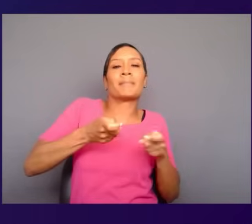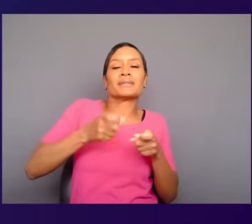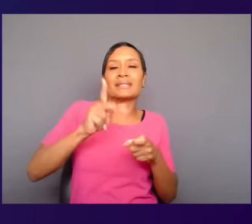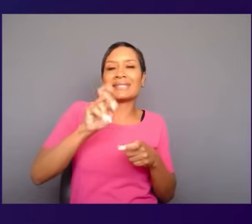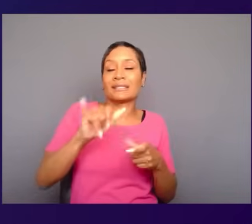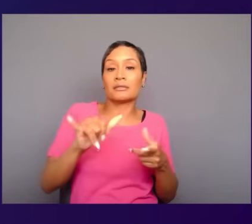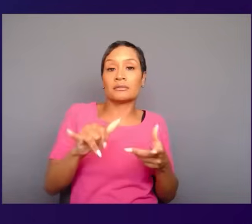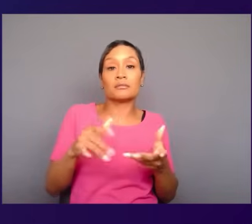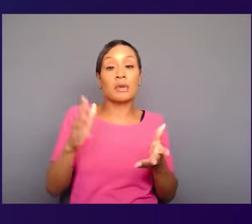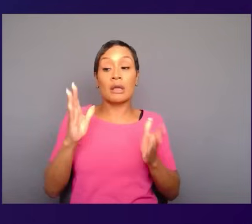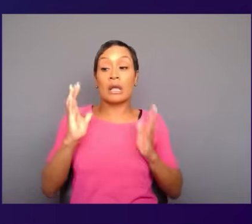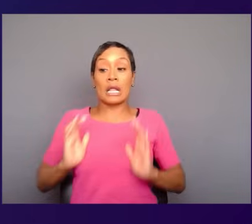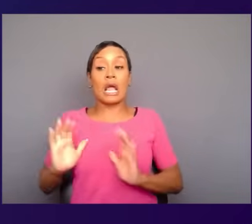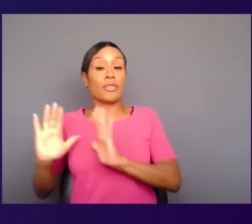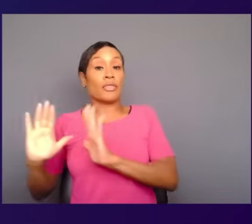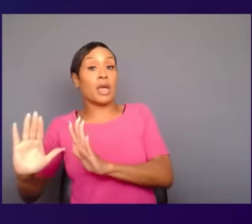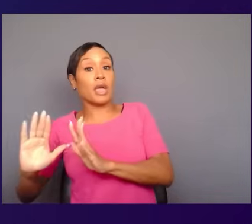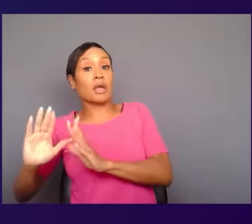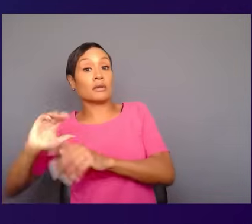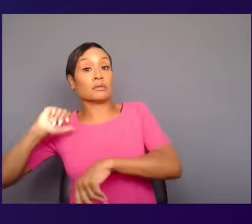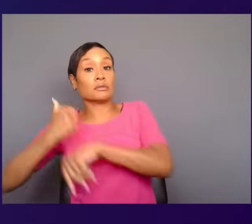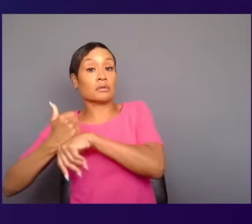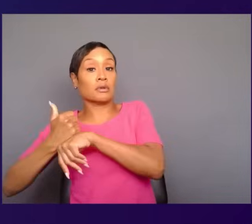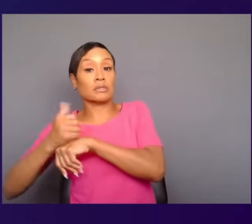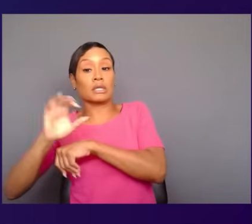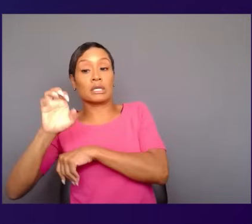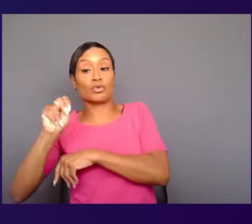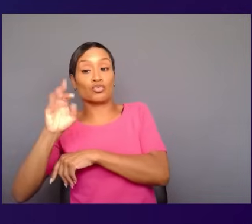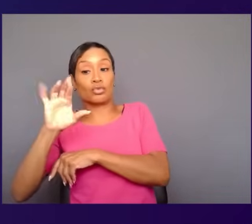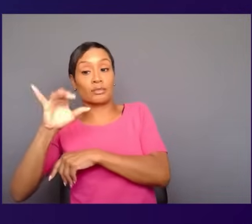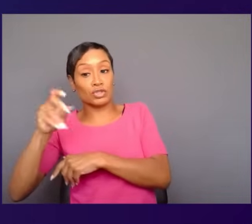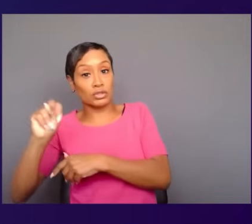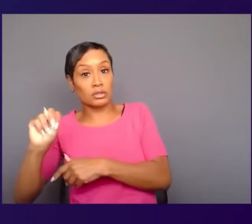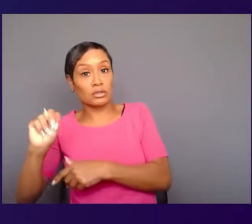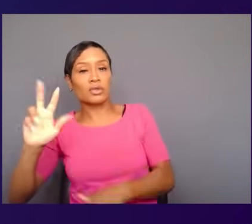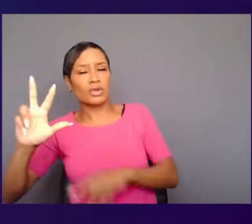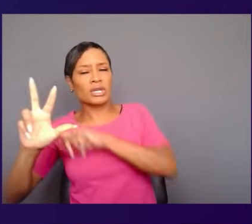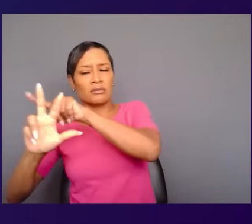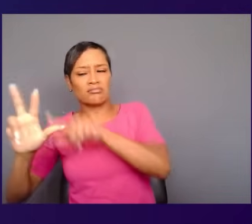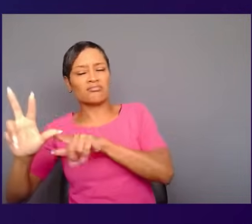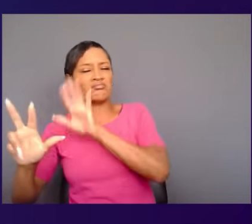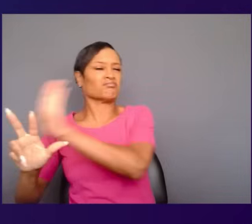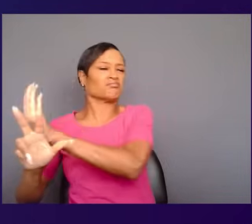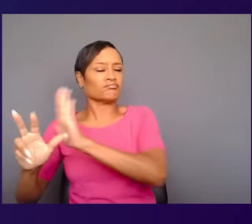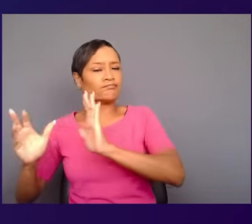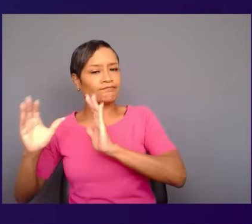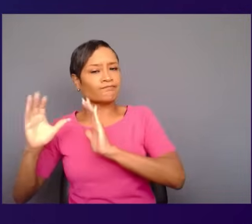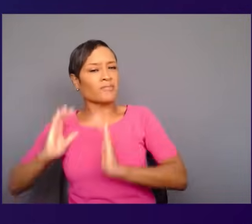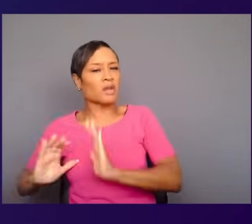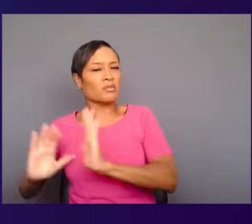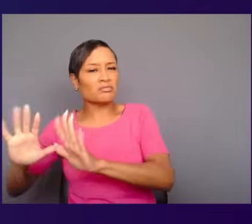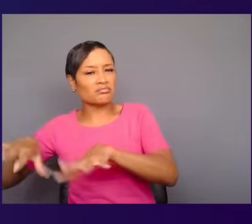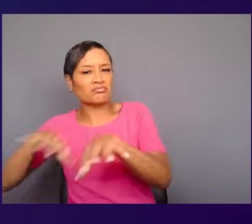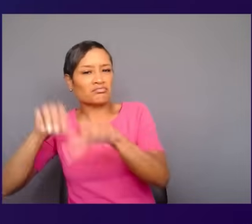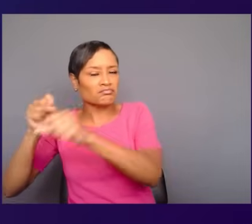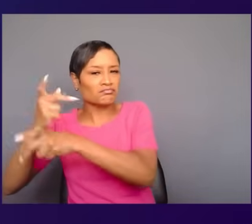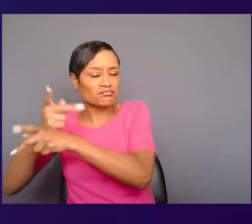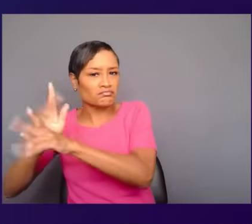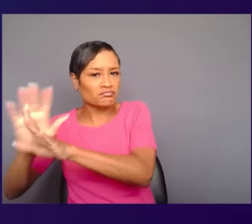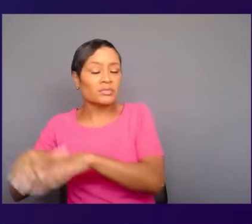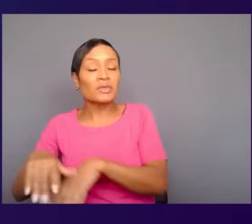Client-side encryption, all three of those happen with the customer, right? The customer does all three of them.